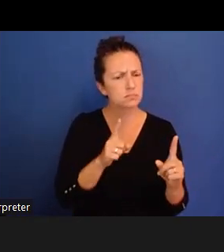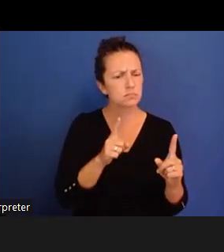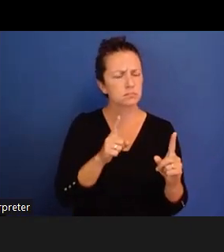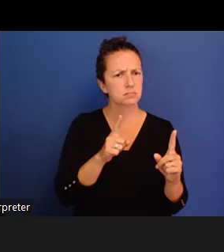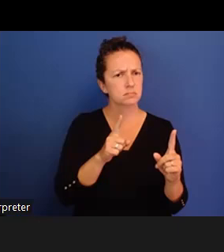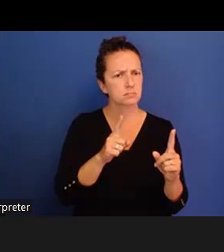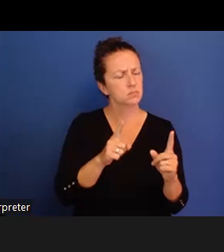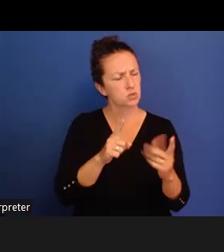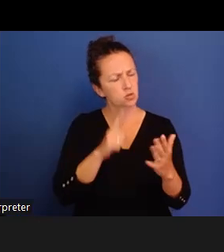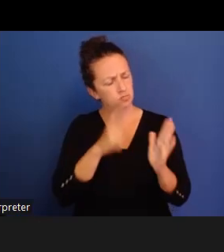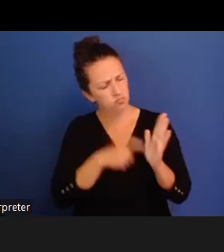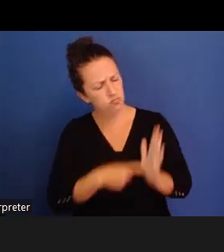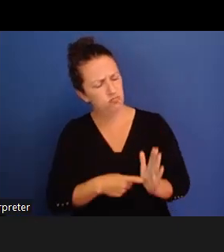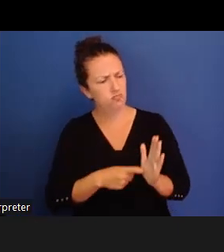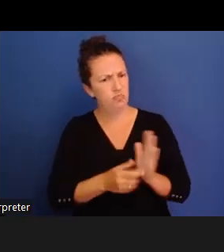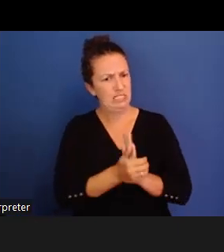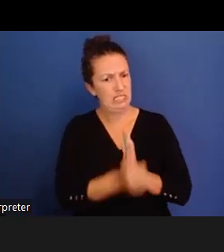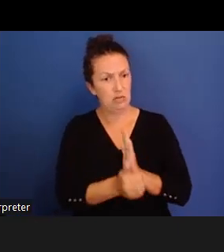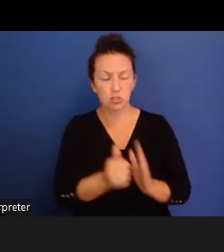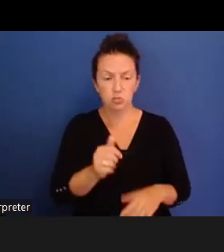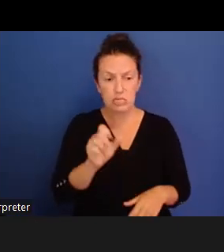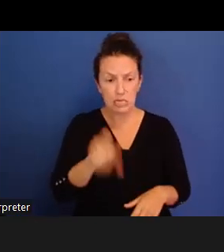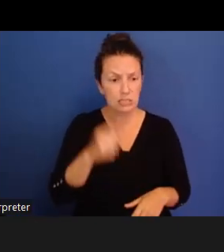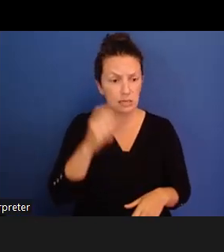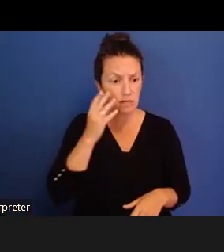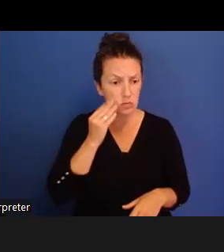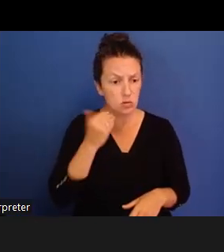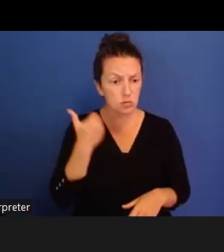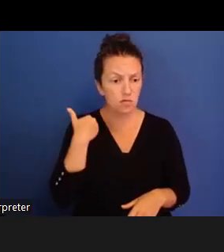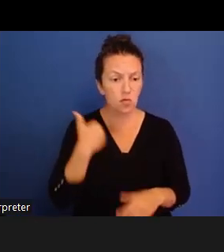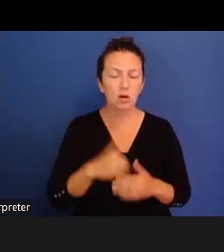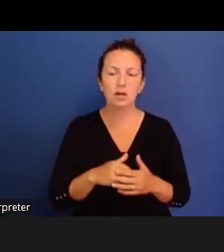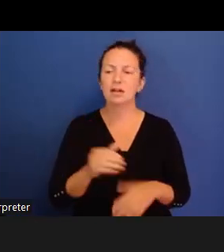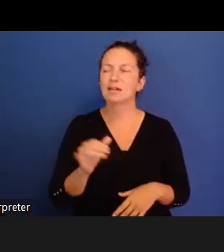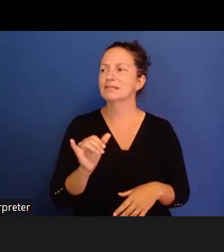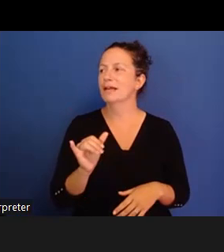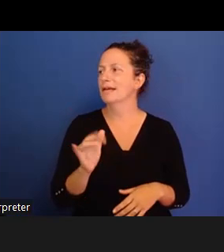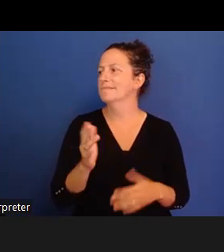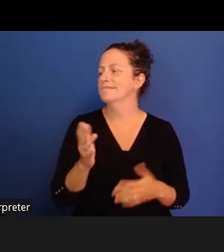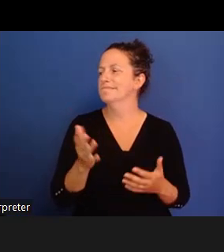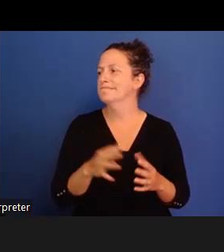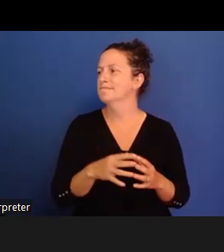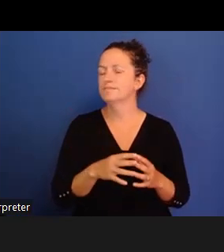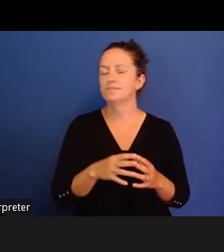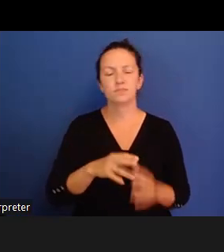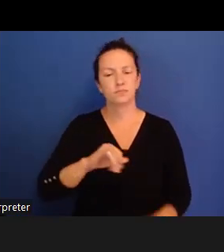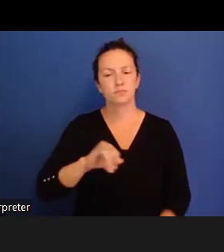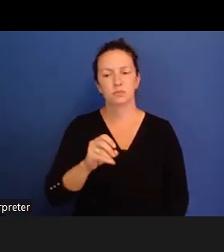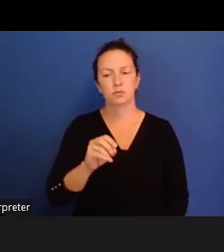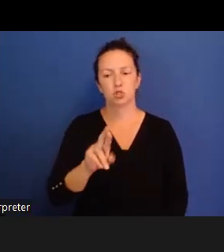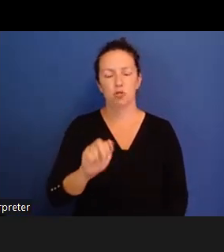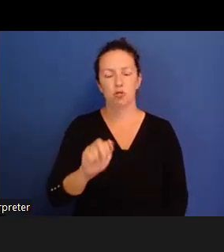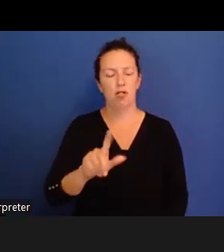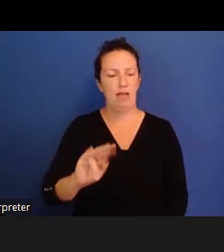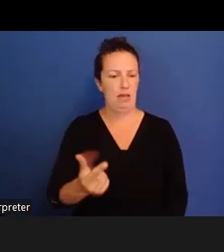Um, yes, I have. It's kind of like a free form journaling thing for me. Sometimes